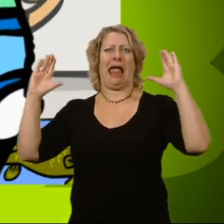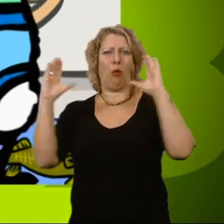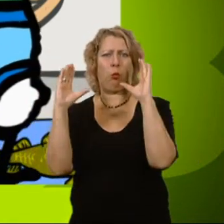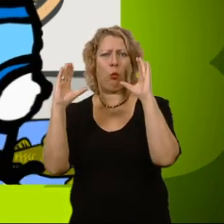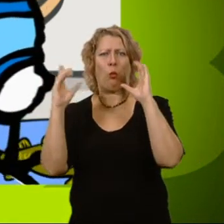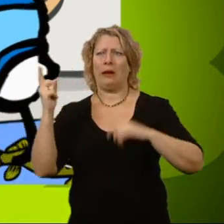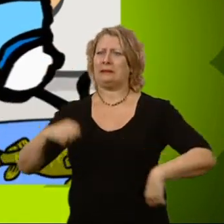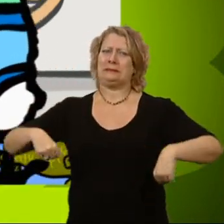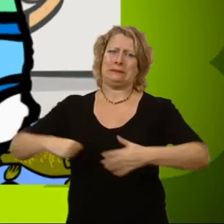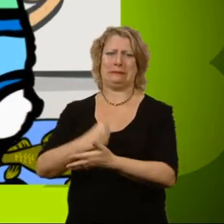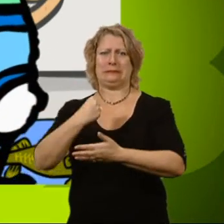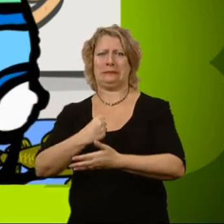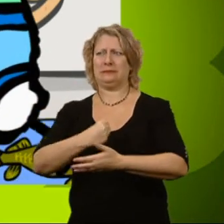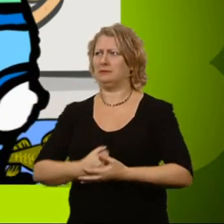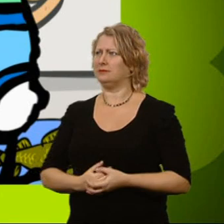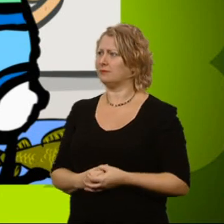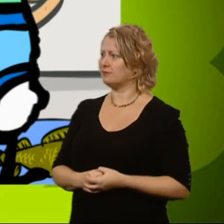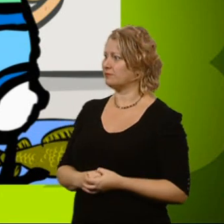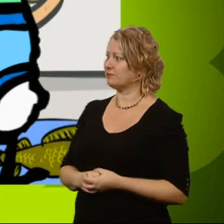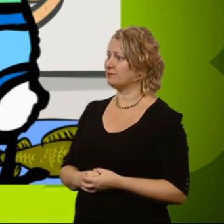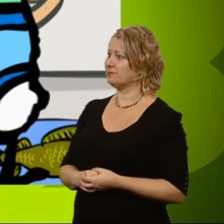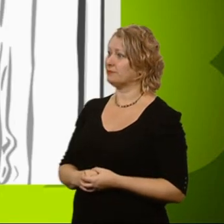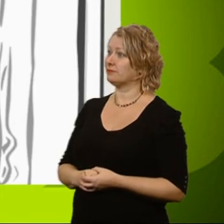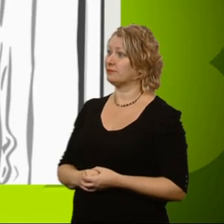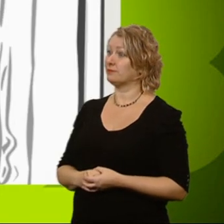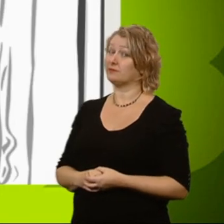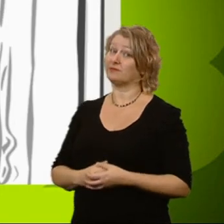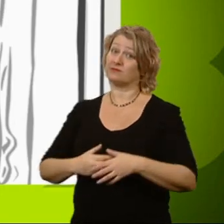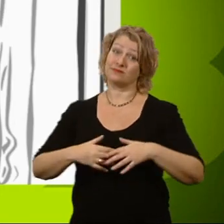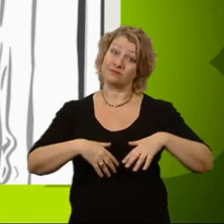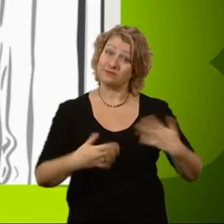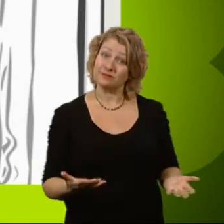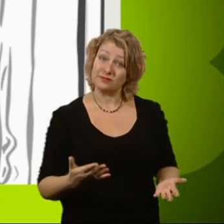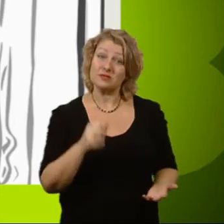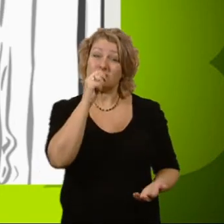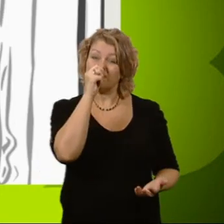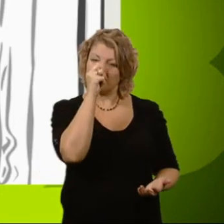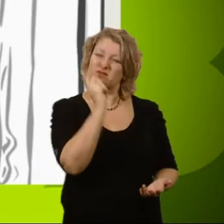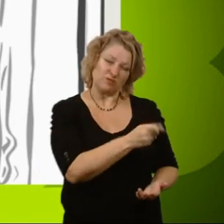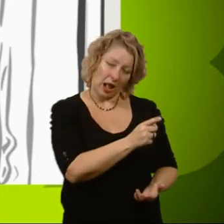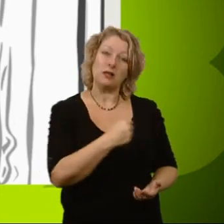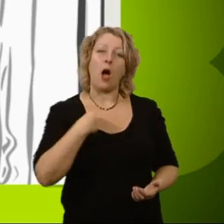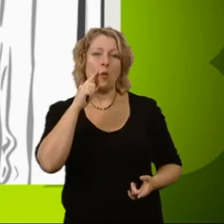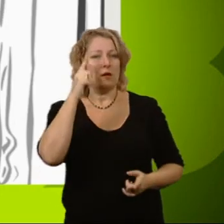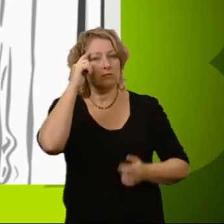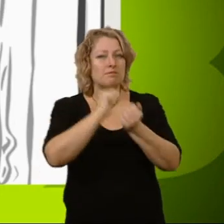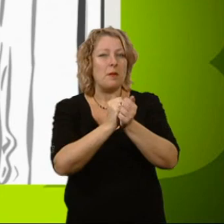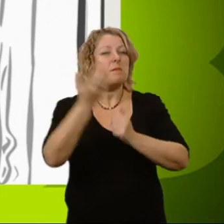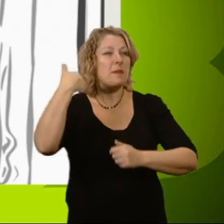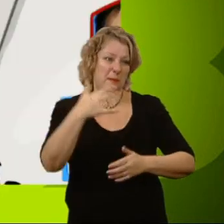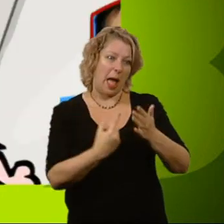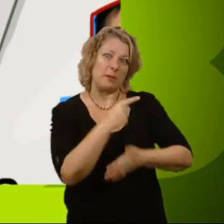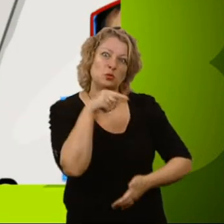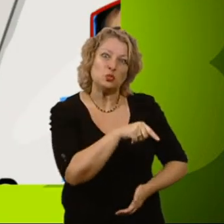smaller. No, fiddlesticks. Well, two can play at that game, Sonny. I'm going to have a flashback about all the bad things that have happened to